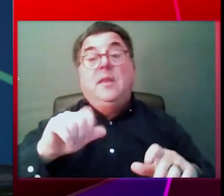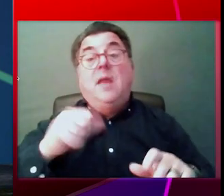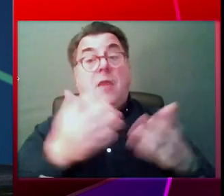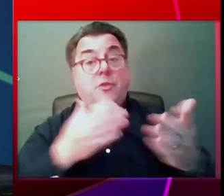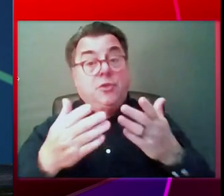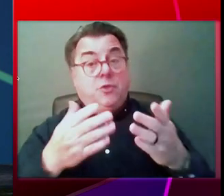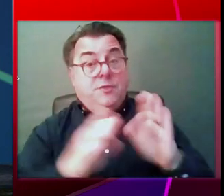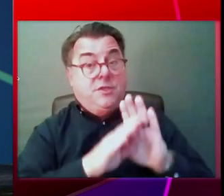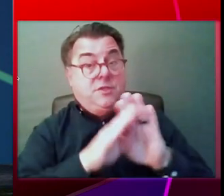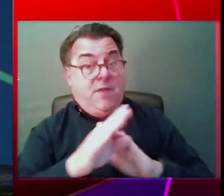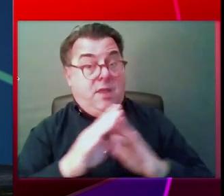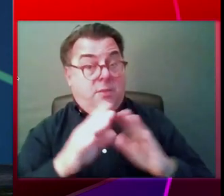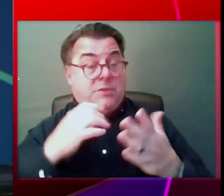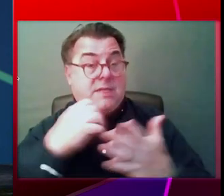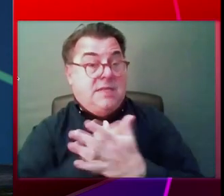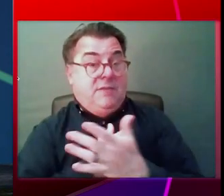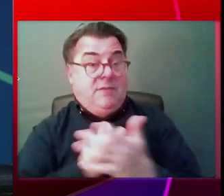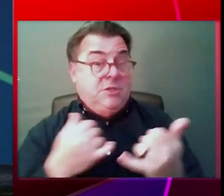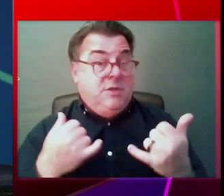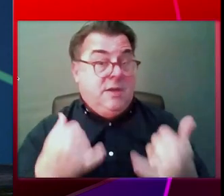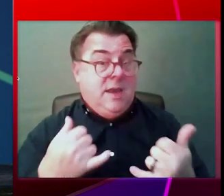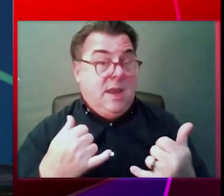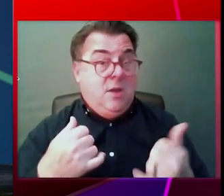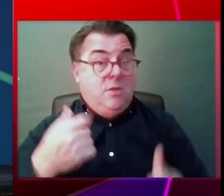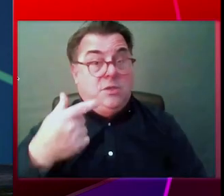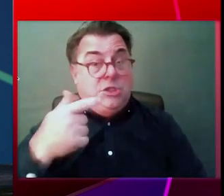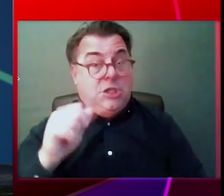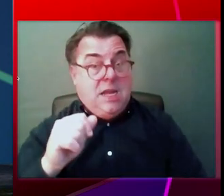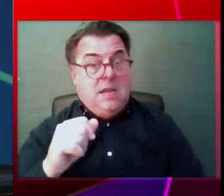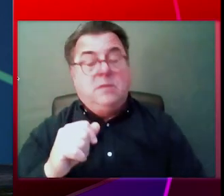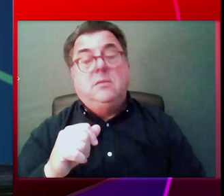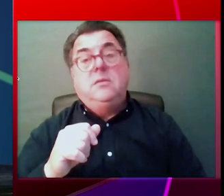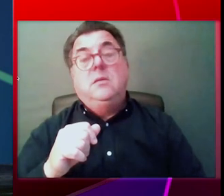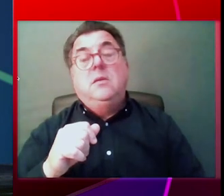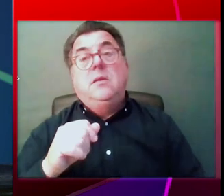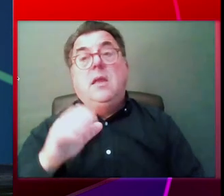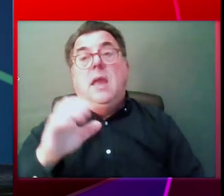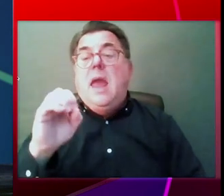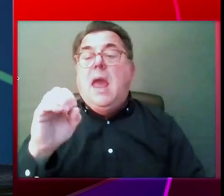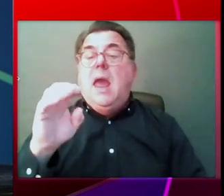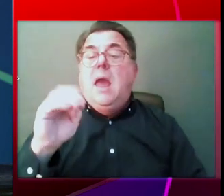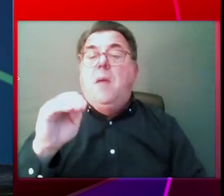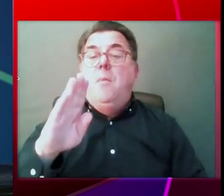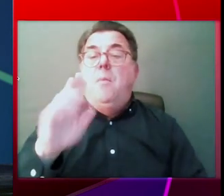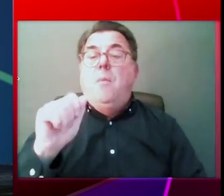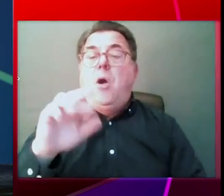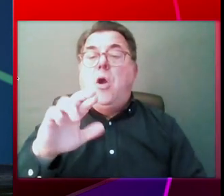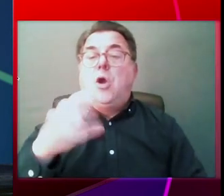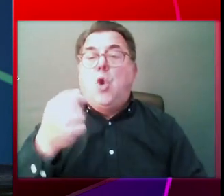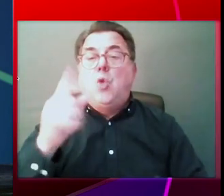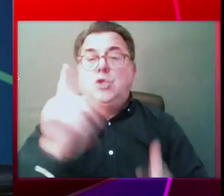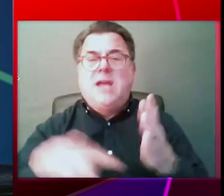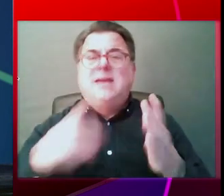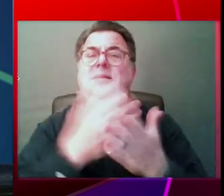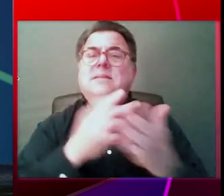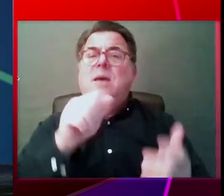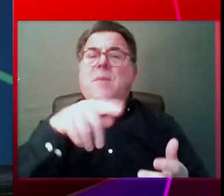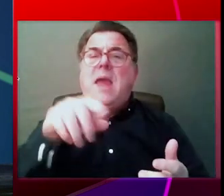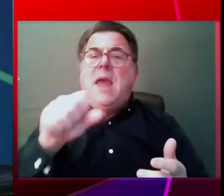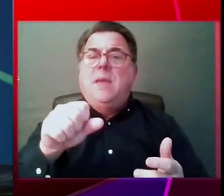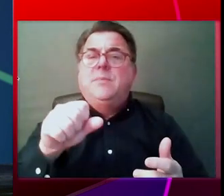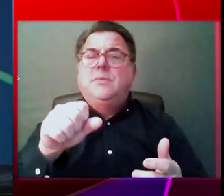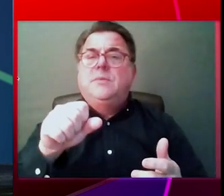can start working with GA are embargo checks. So there are certain applications that don't want to engage